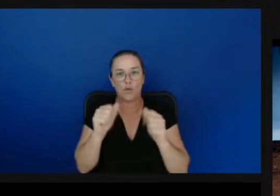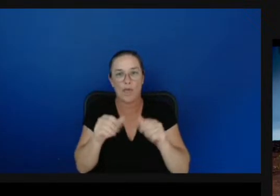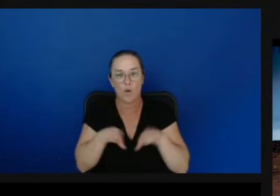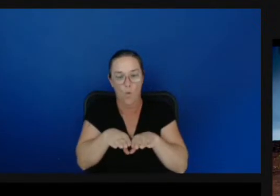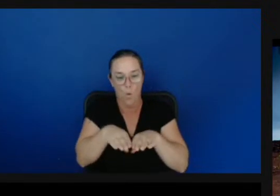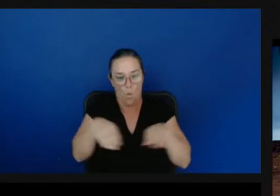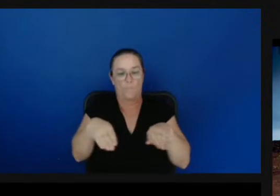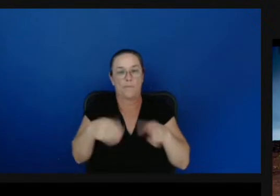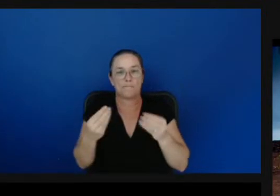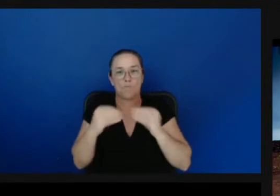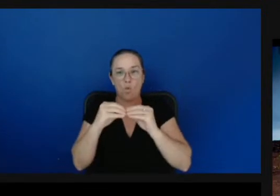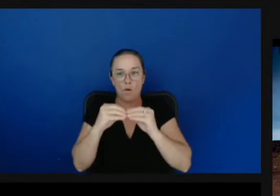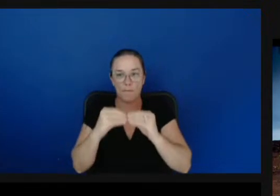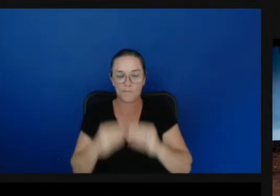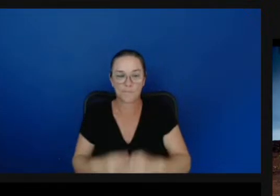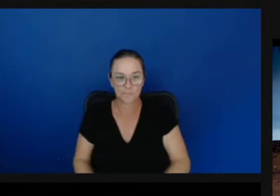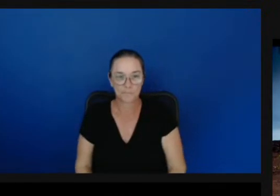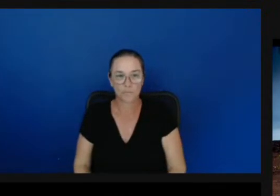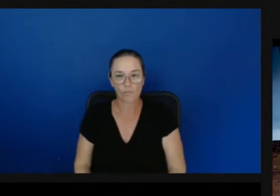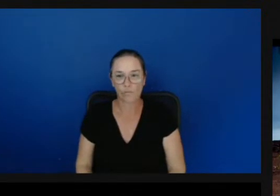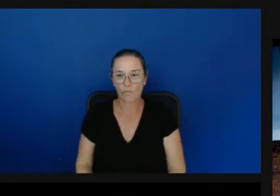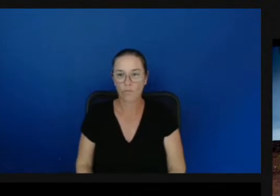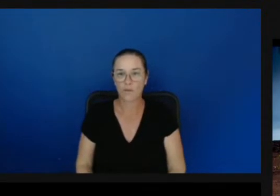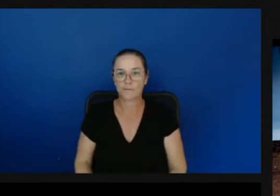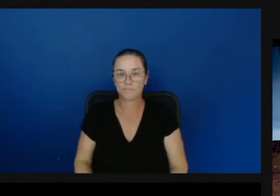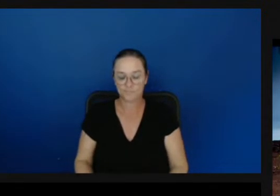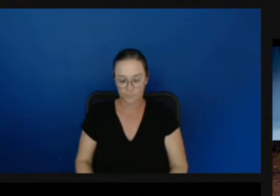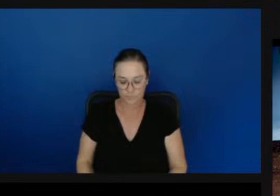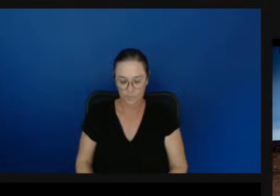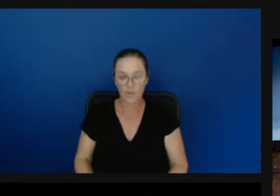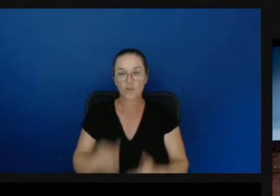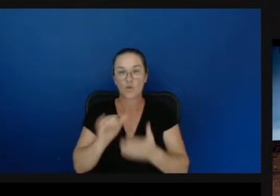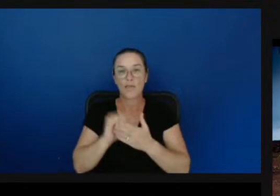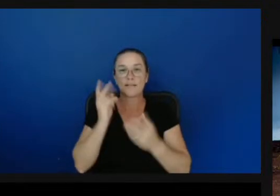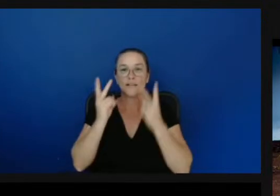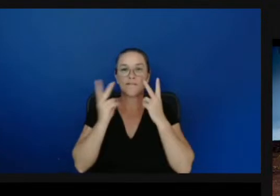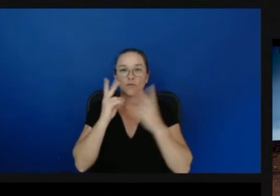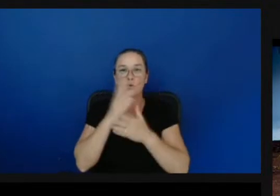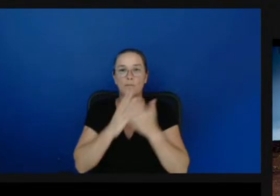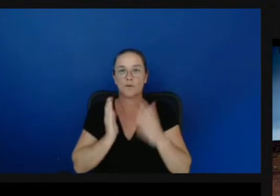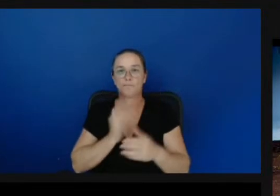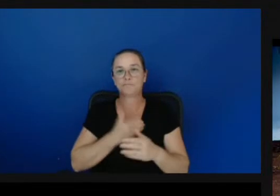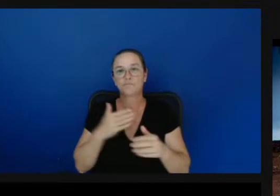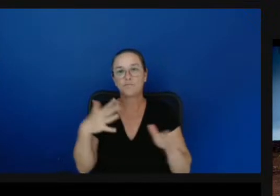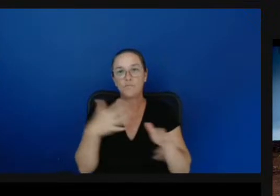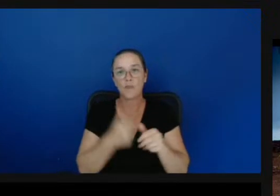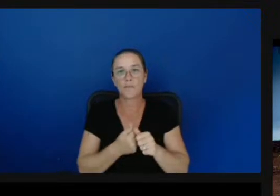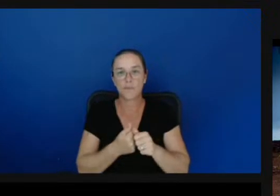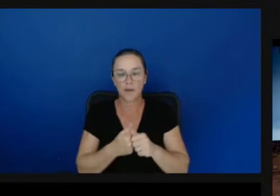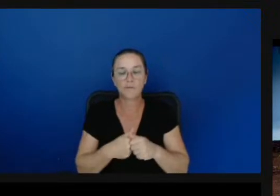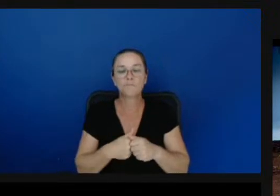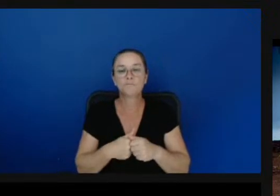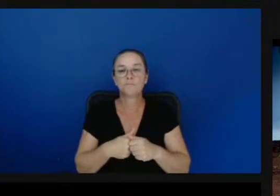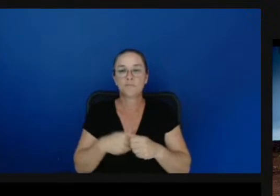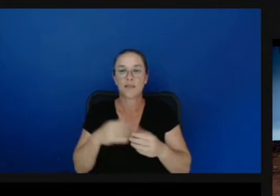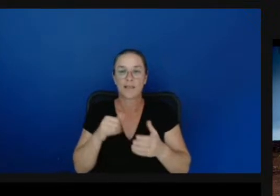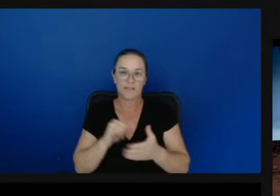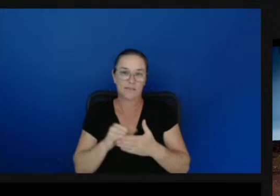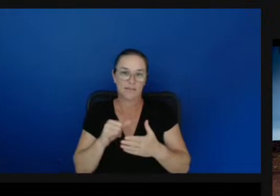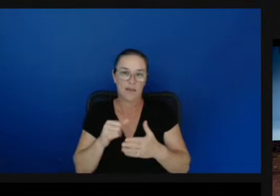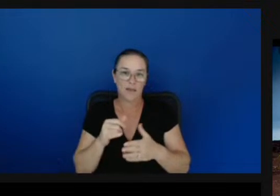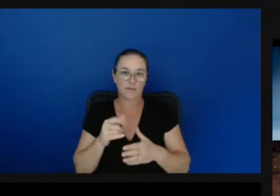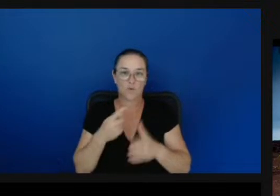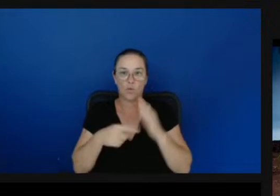is the visual part of our update here, showing the physical changes on the ground as a result of the recent activity